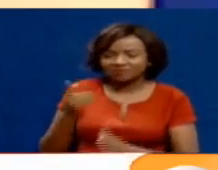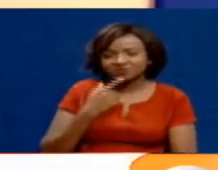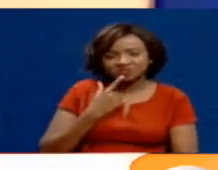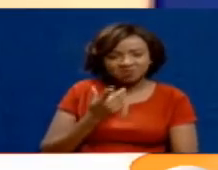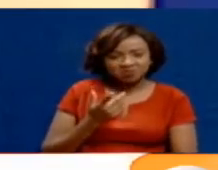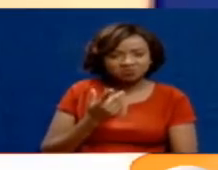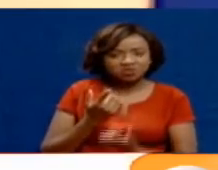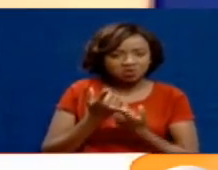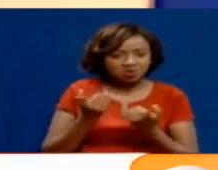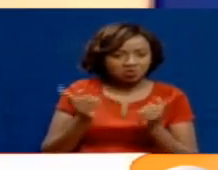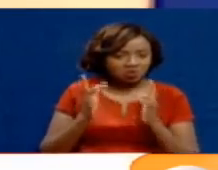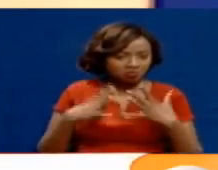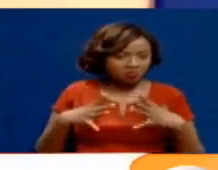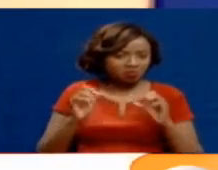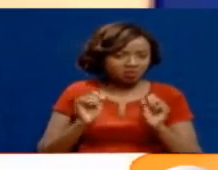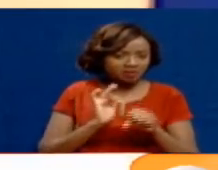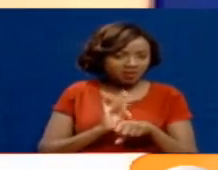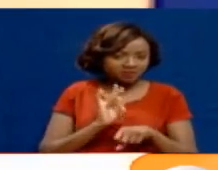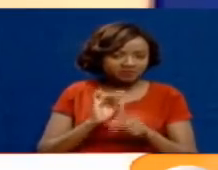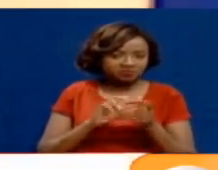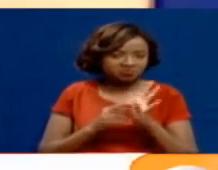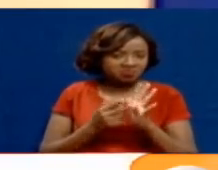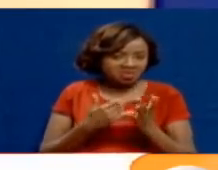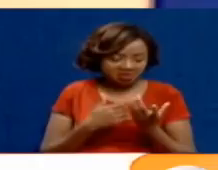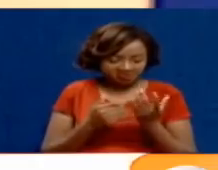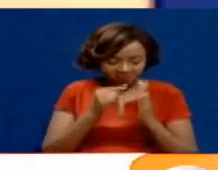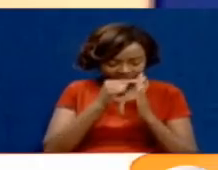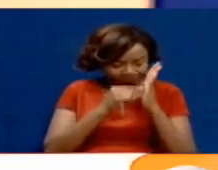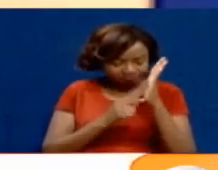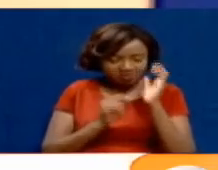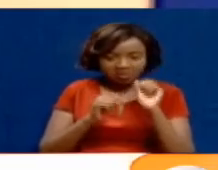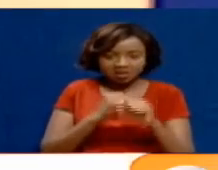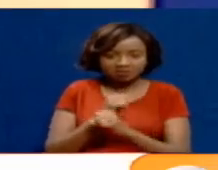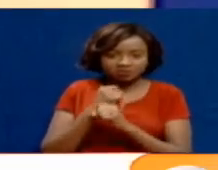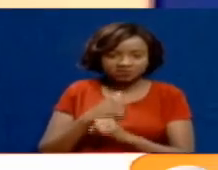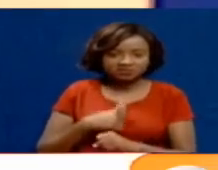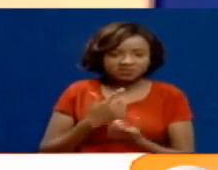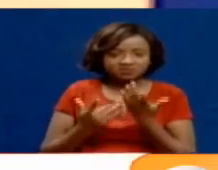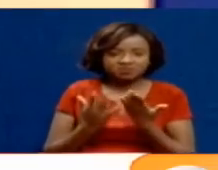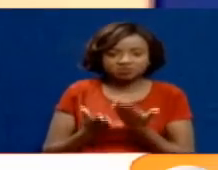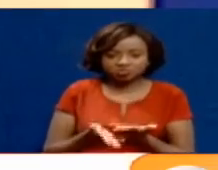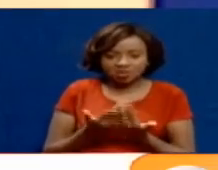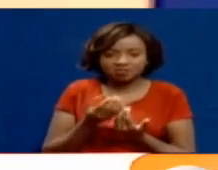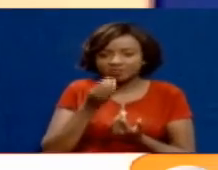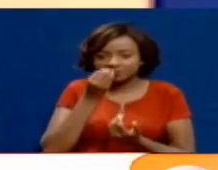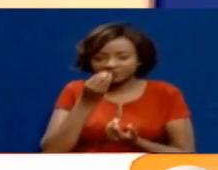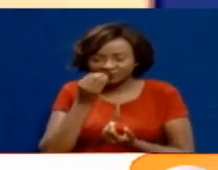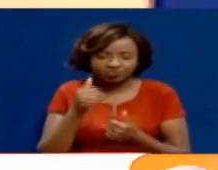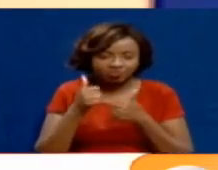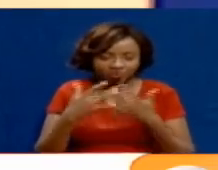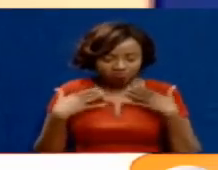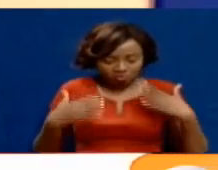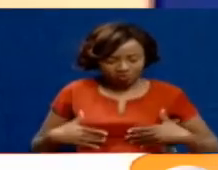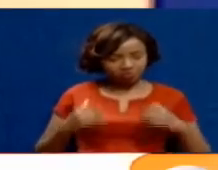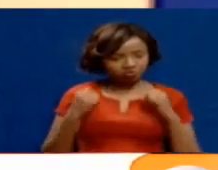Yes. But are there some preventative or proactive measures someone can take maybe to build up their immune system?